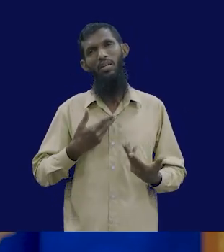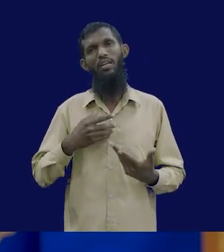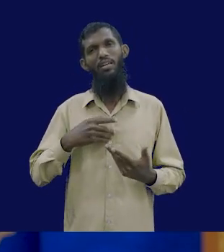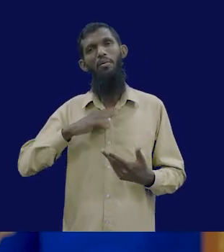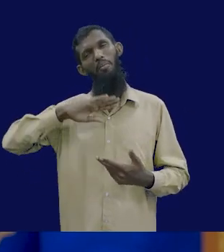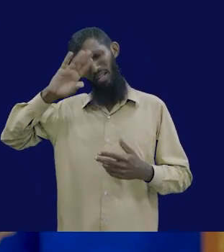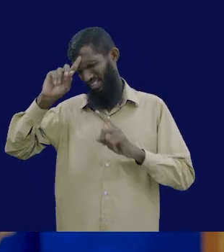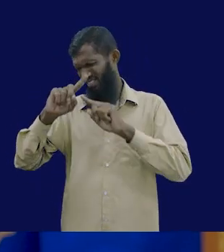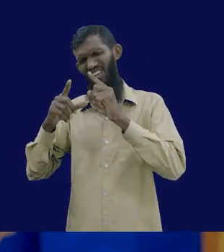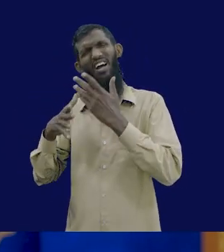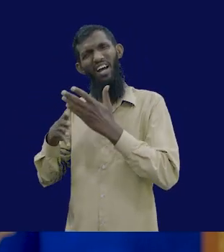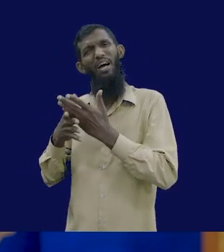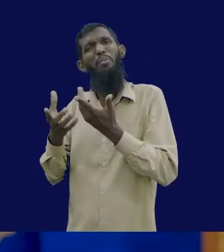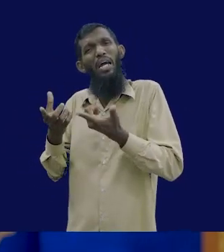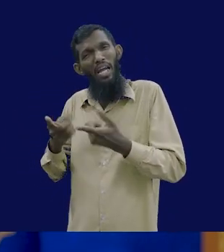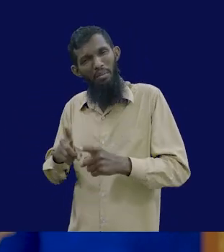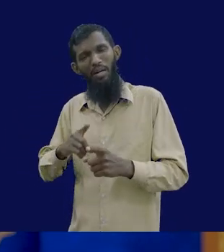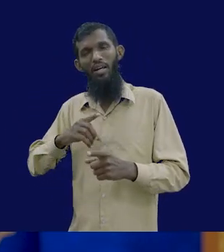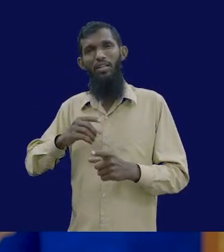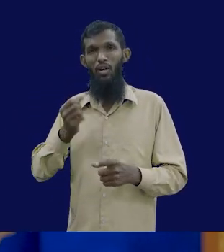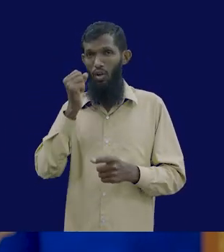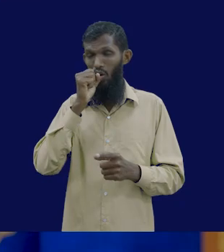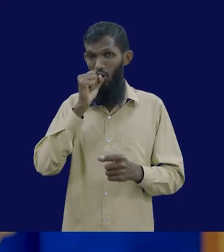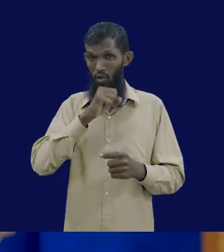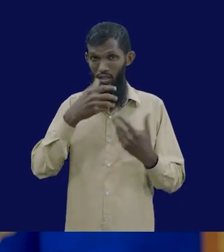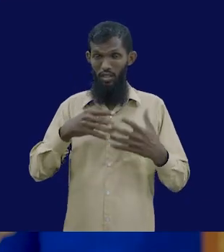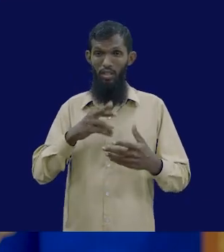some valid reason, then